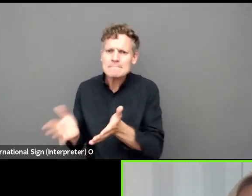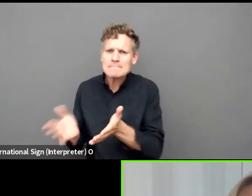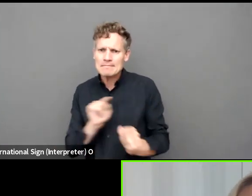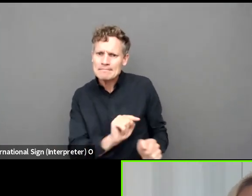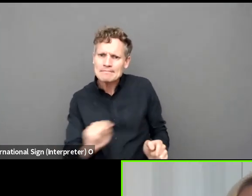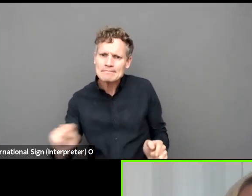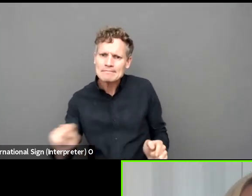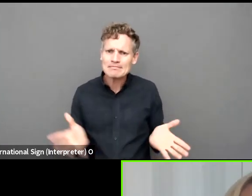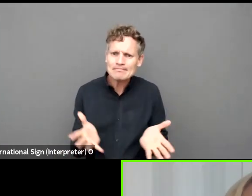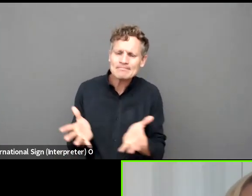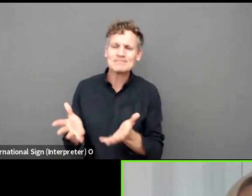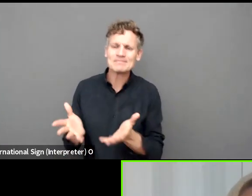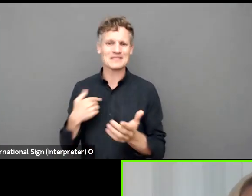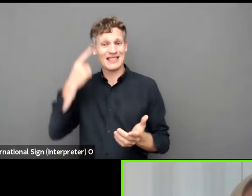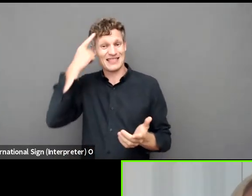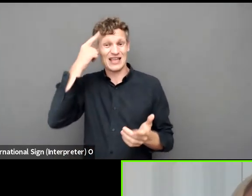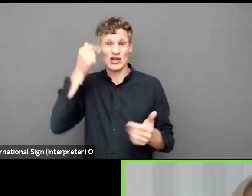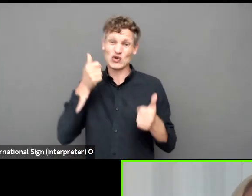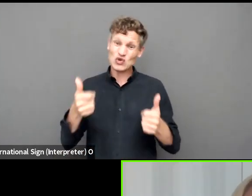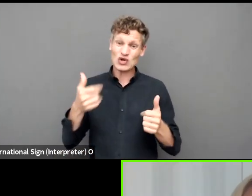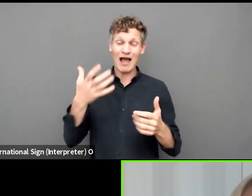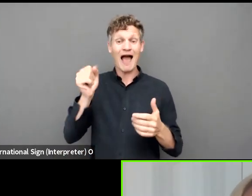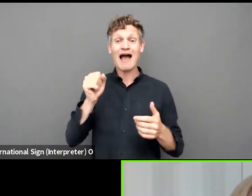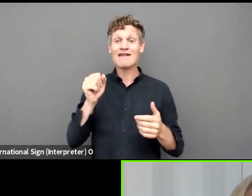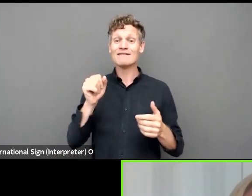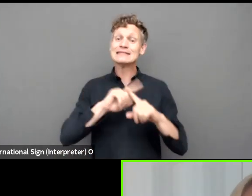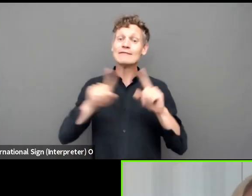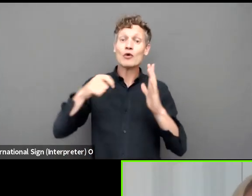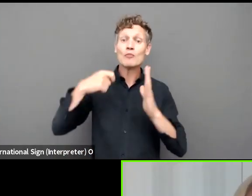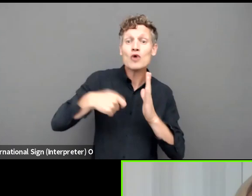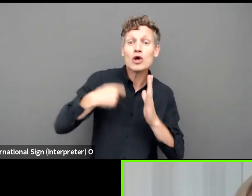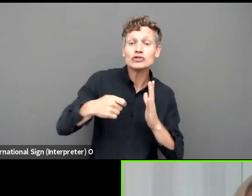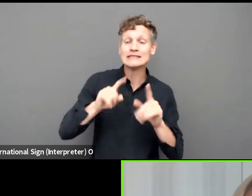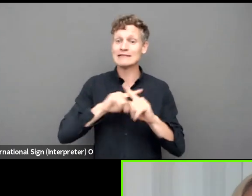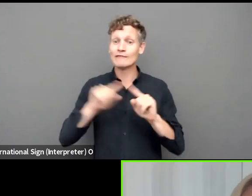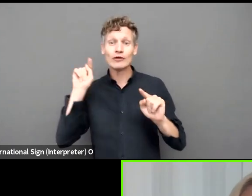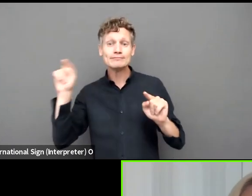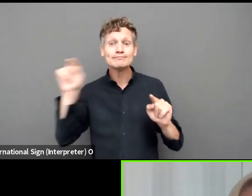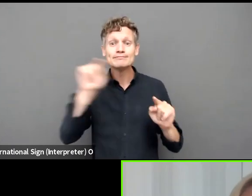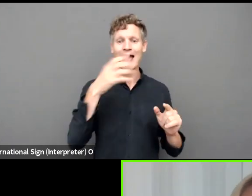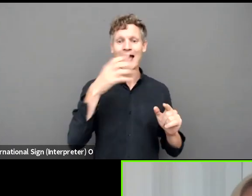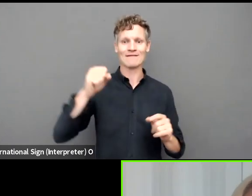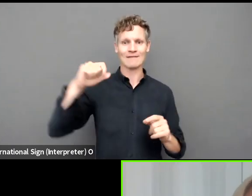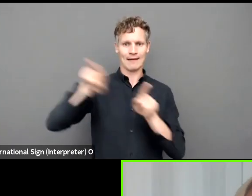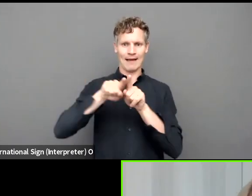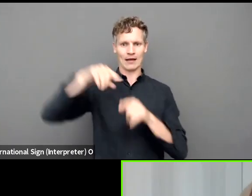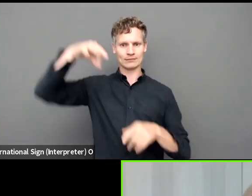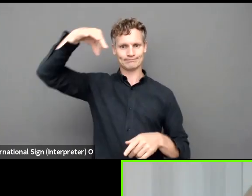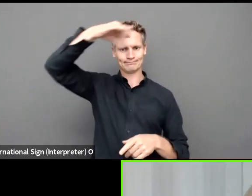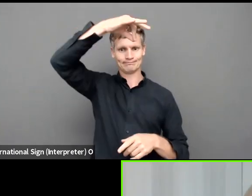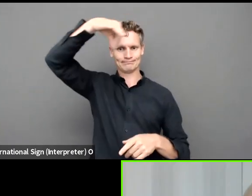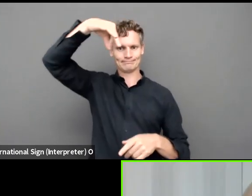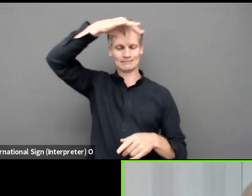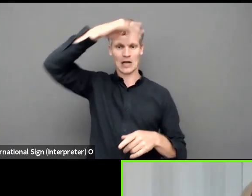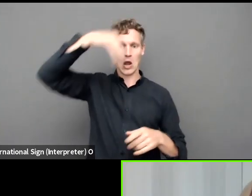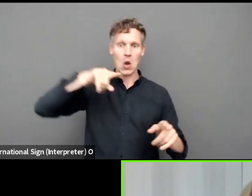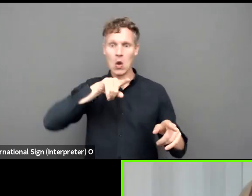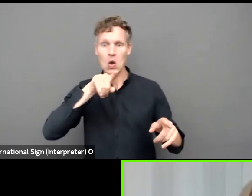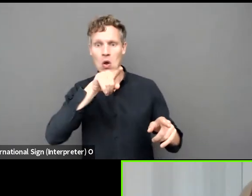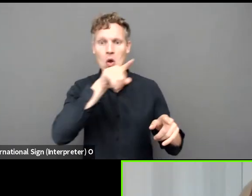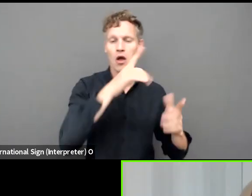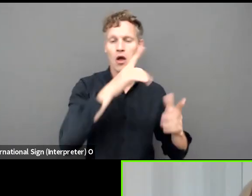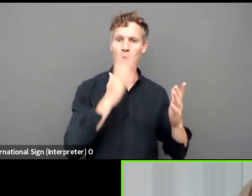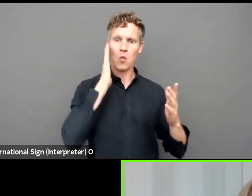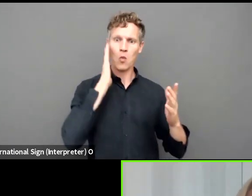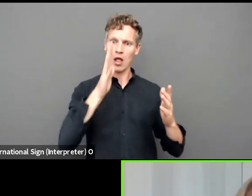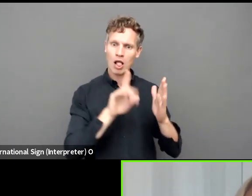behavioral design is an additional toolbox that I'm of course very interested in sharing with the world. But let me focus